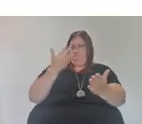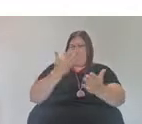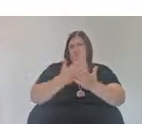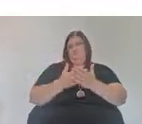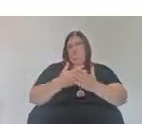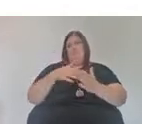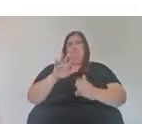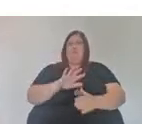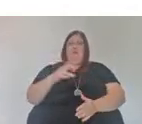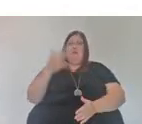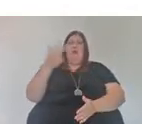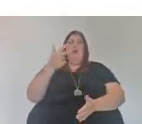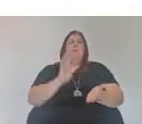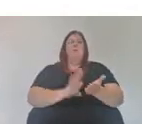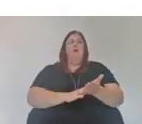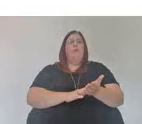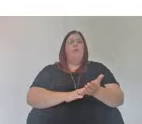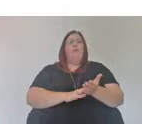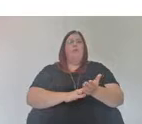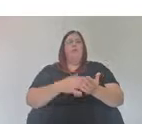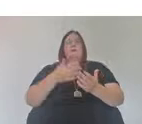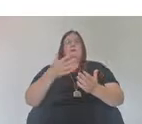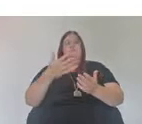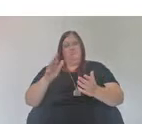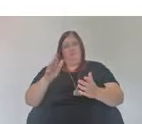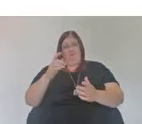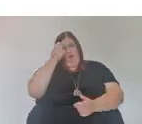18 months has been born out of